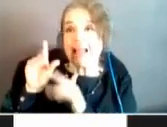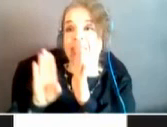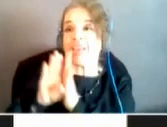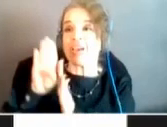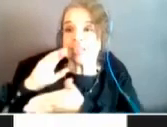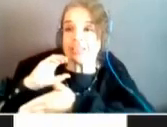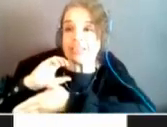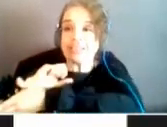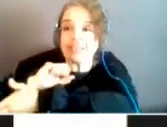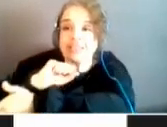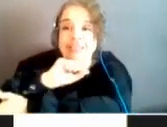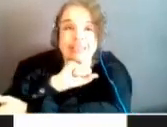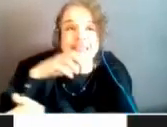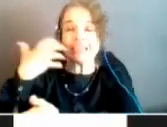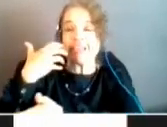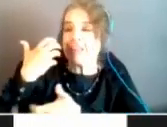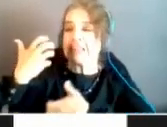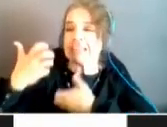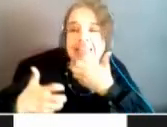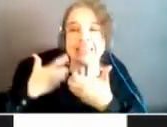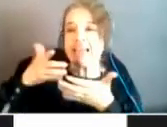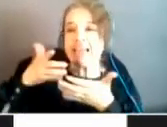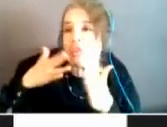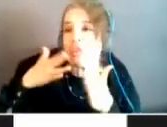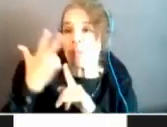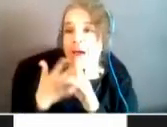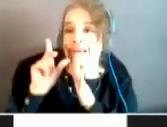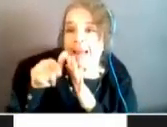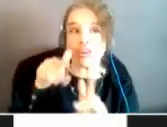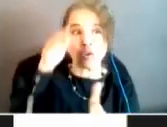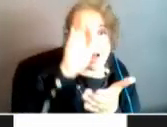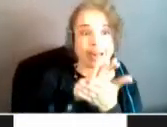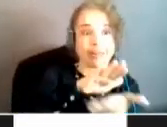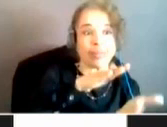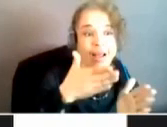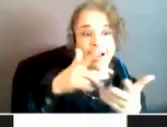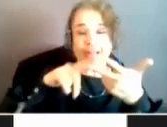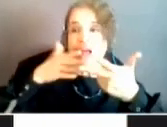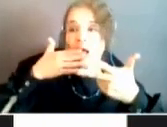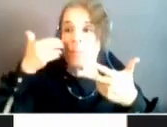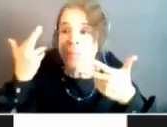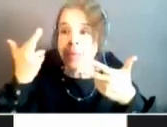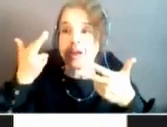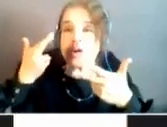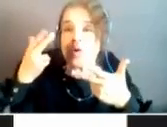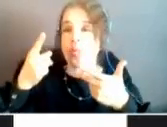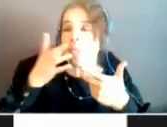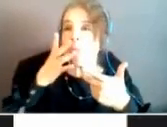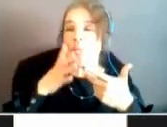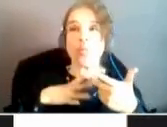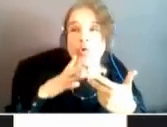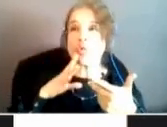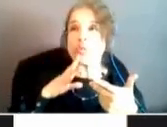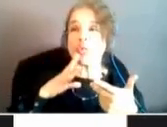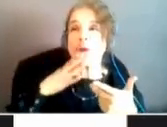developed cancer, and it was very aggressive, and she died 3 months after he died. And then my best friend, one woman said to me, she said, I was